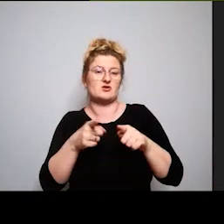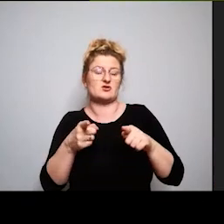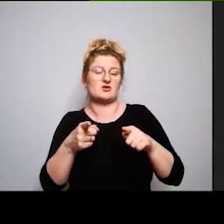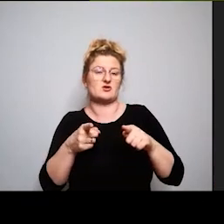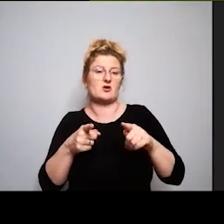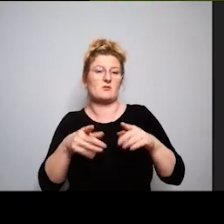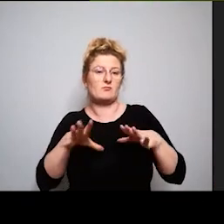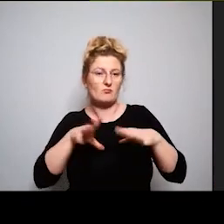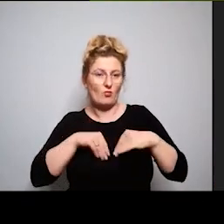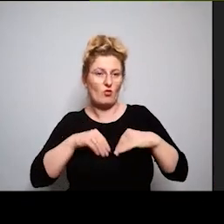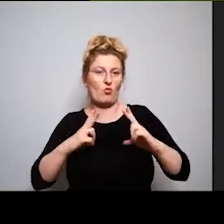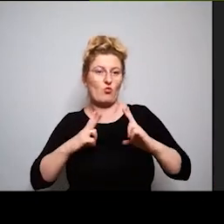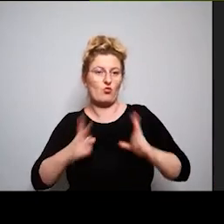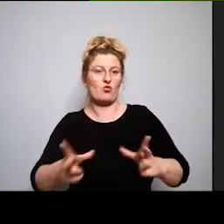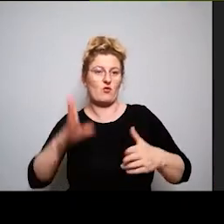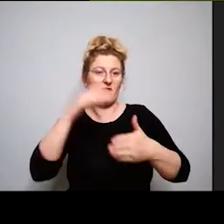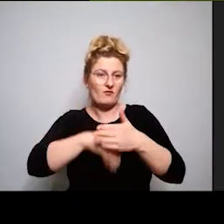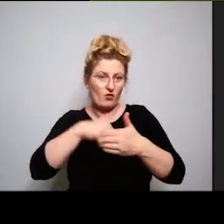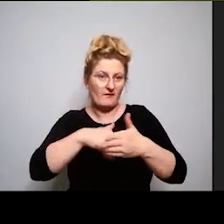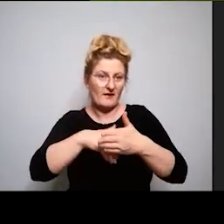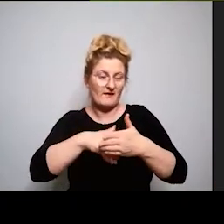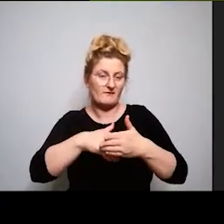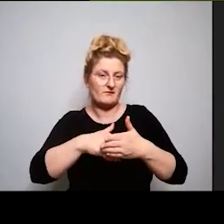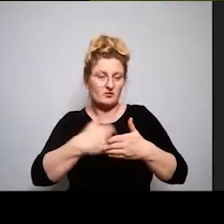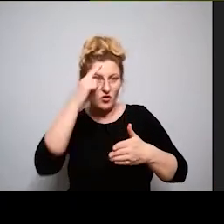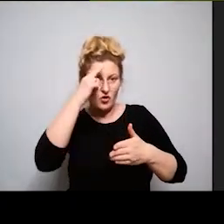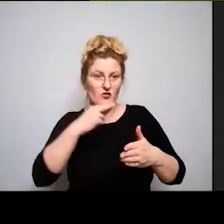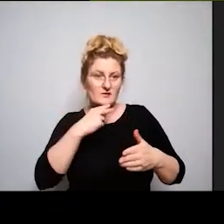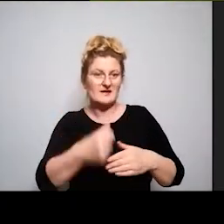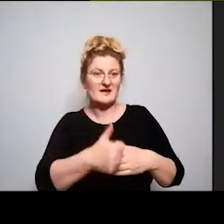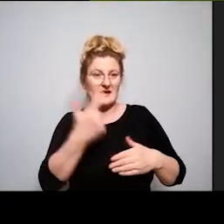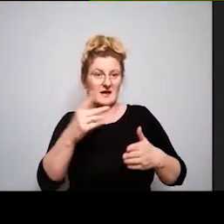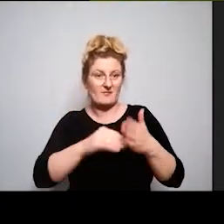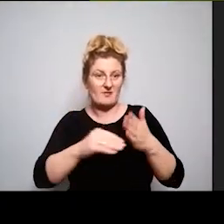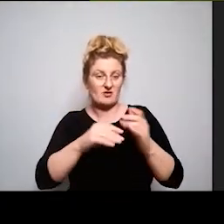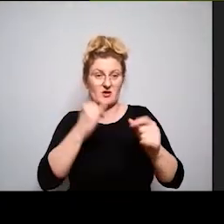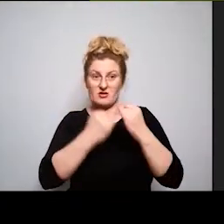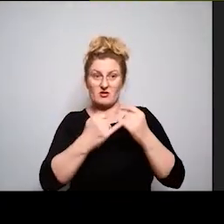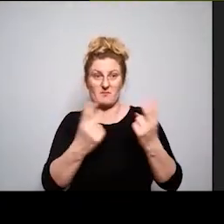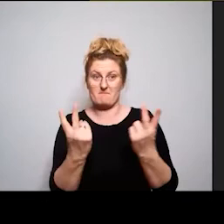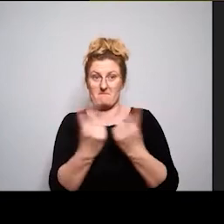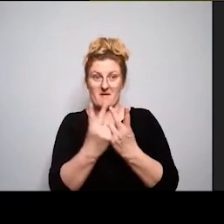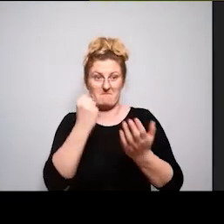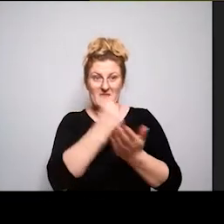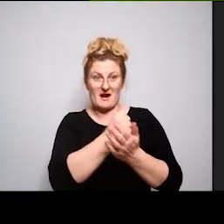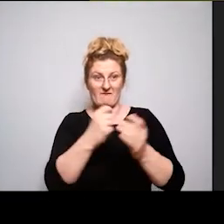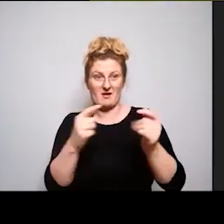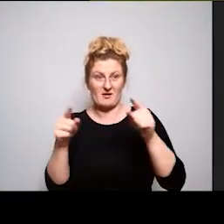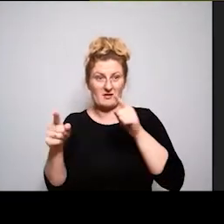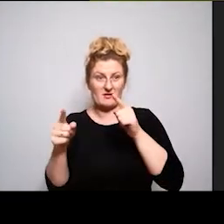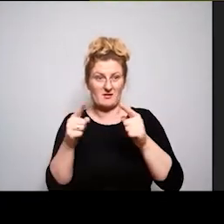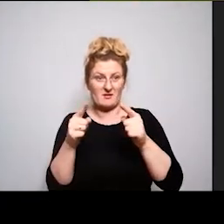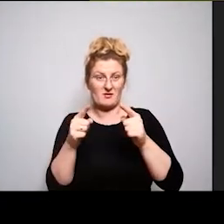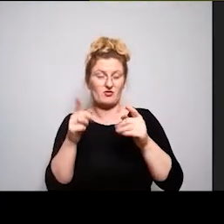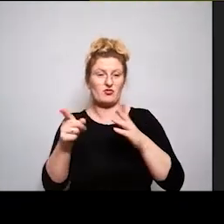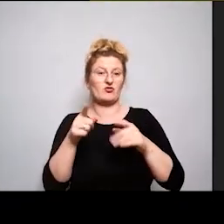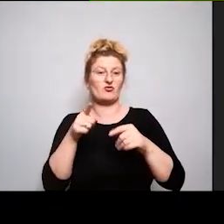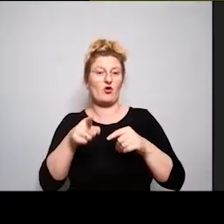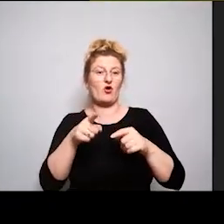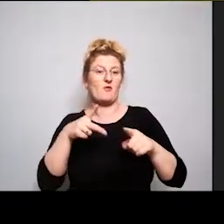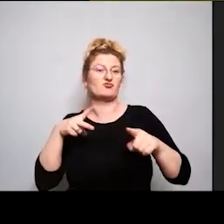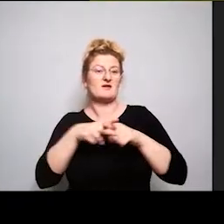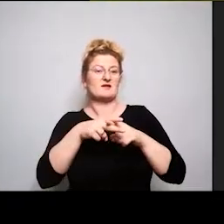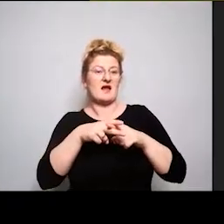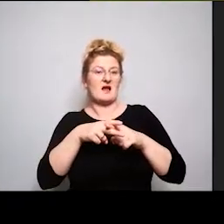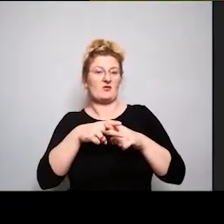months, you know. Then you think about the person, really the person. You say, yeah, it doesn't matter who, because anyways,